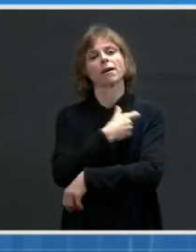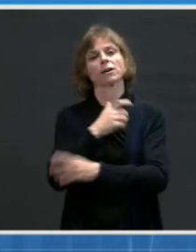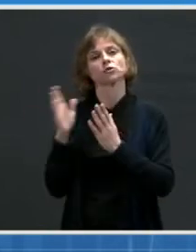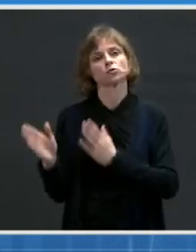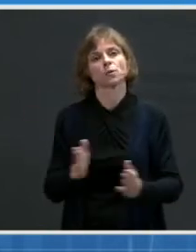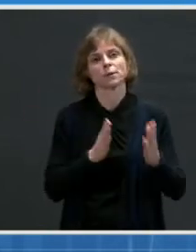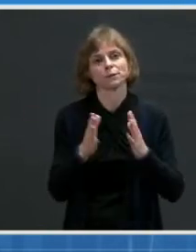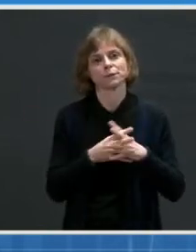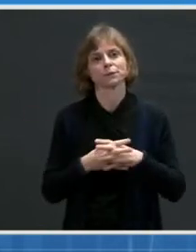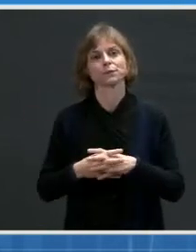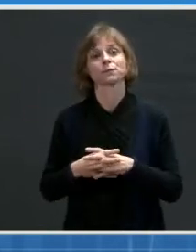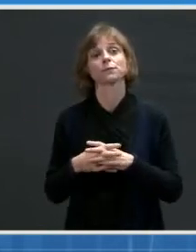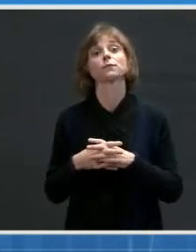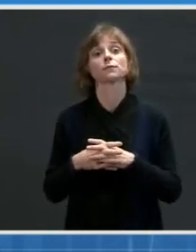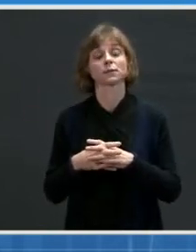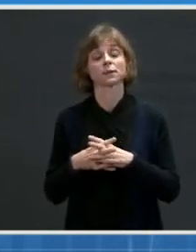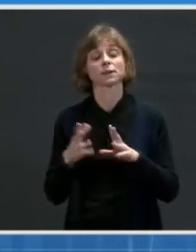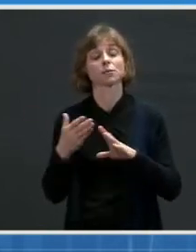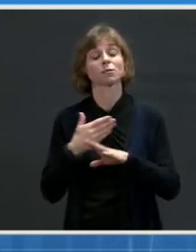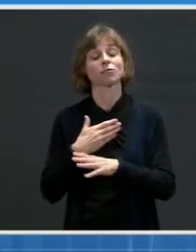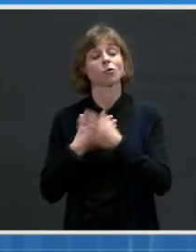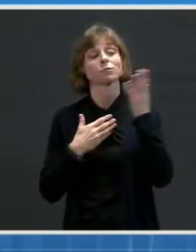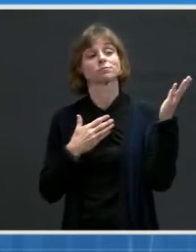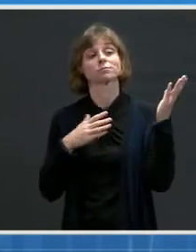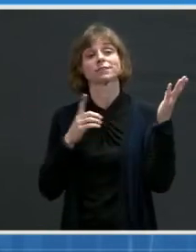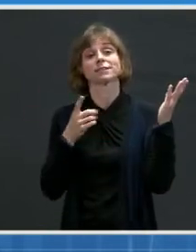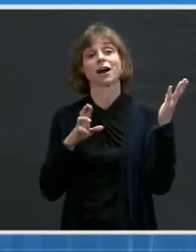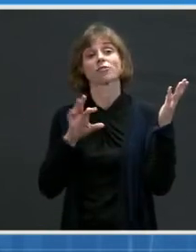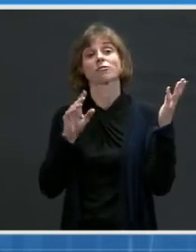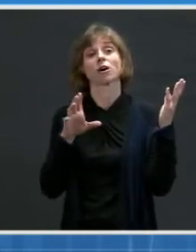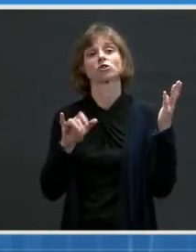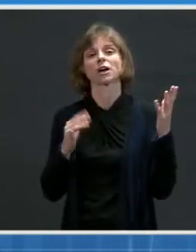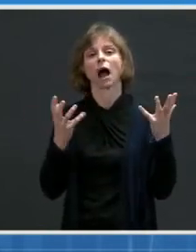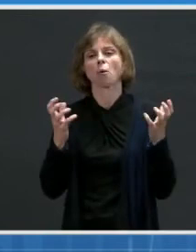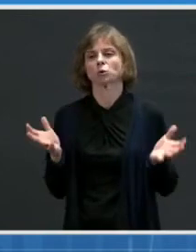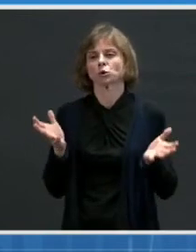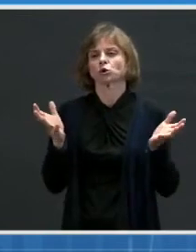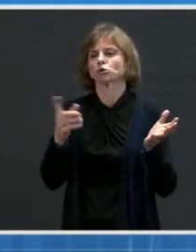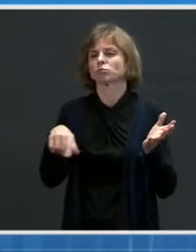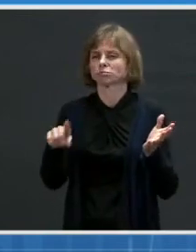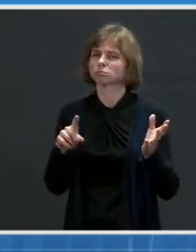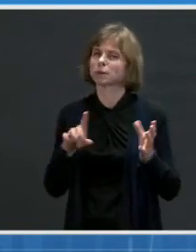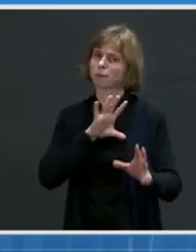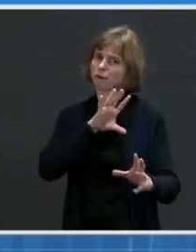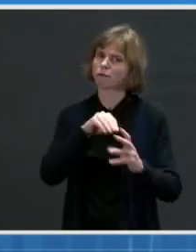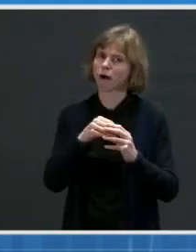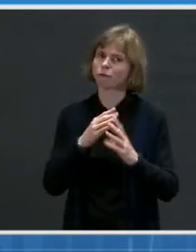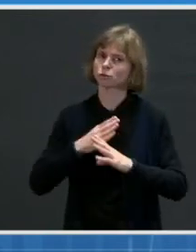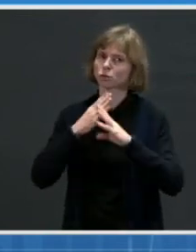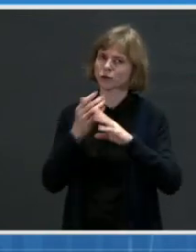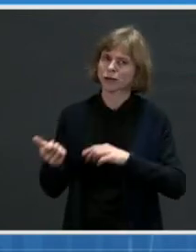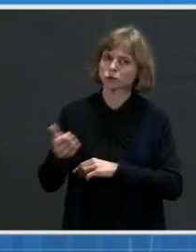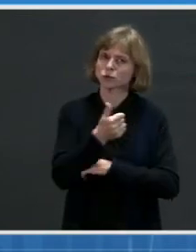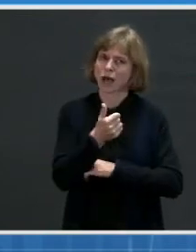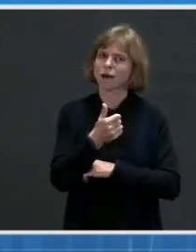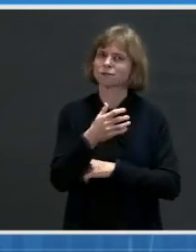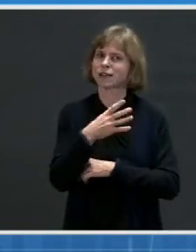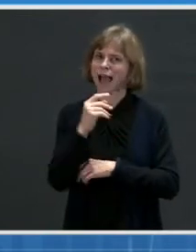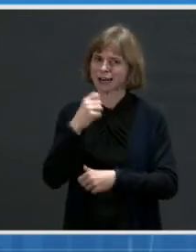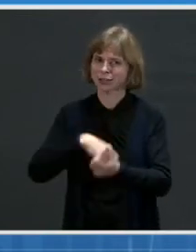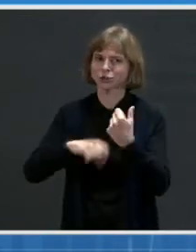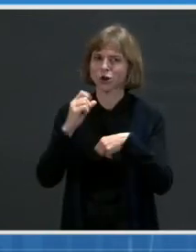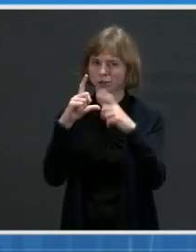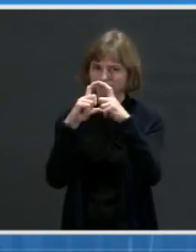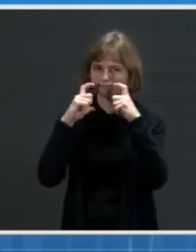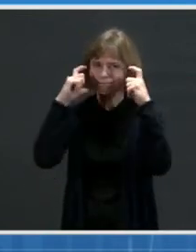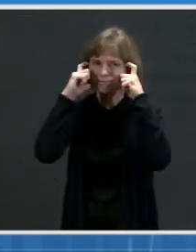I turn to Dr. Fauci, I want to reiterate to everyone to continue to do your part to protect yourselves and each other by wearing a well-fitting mask, staying 6